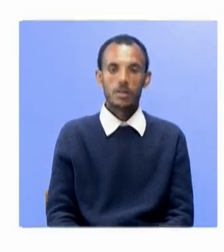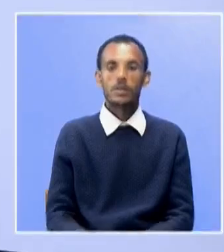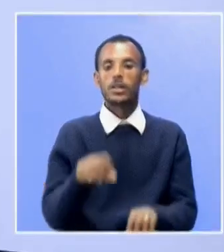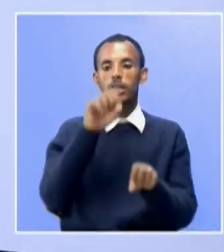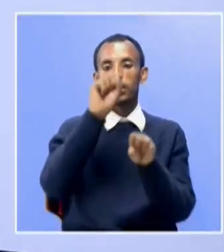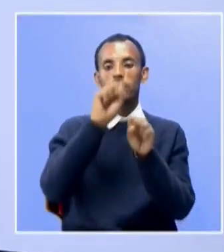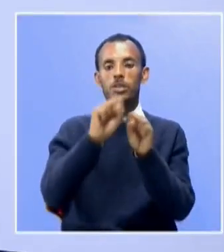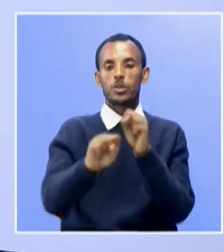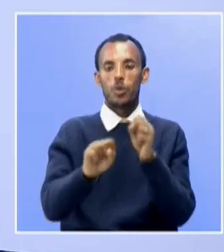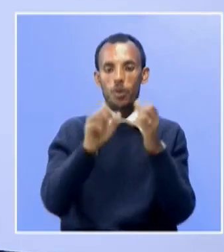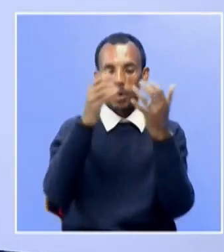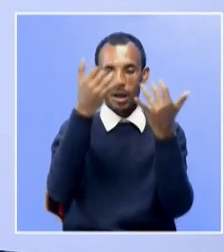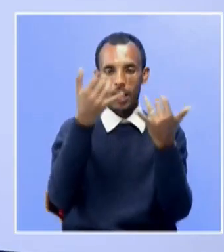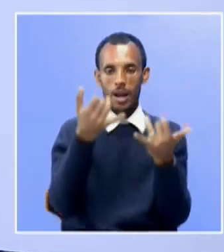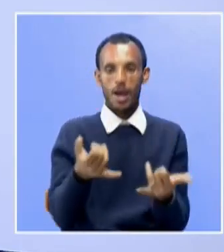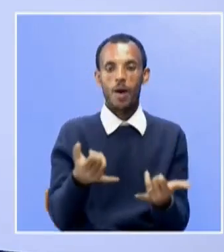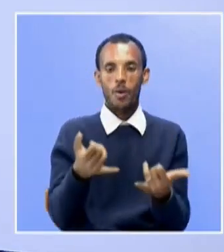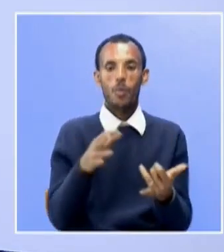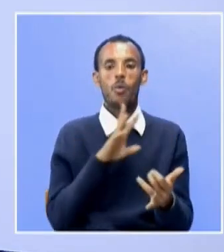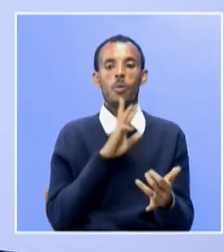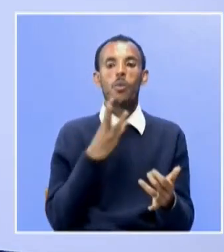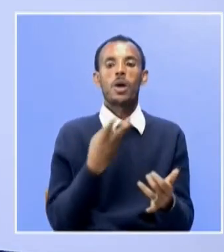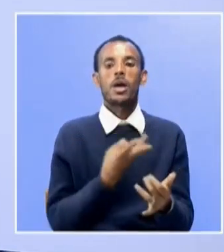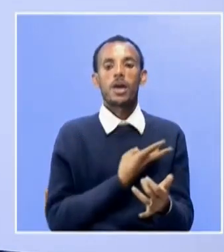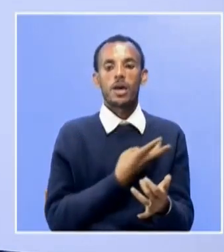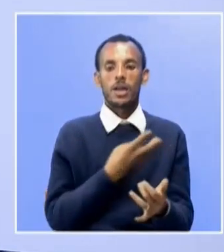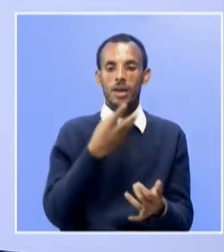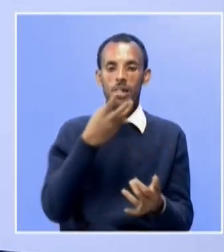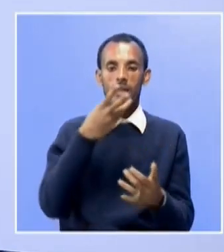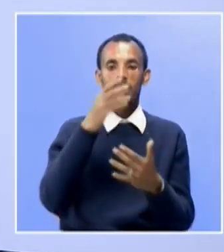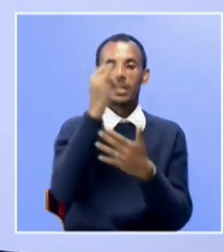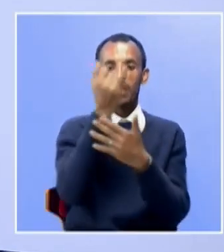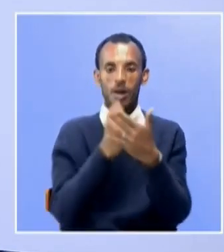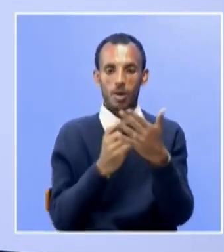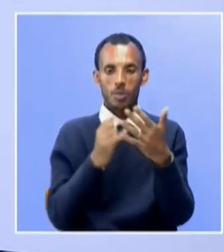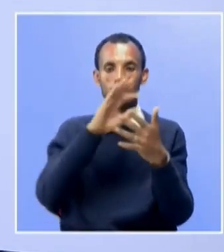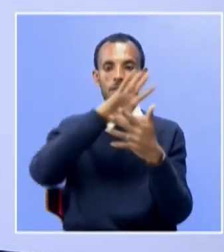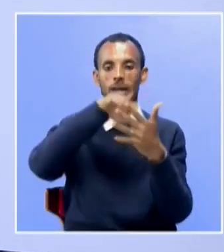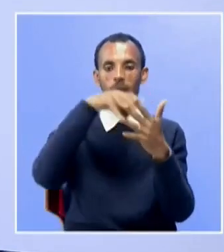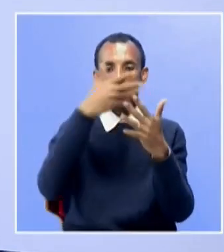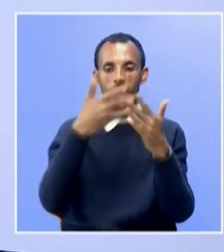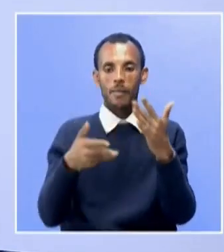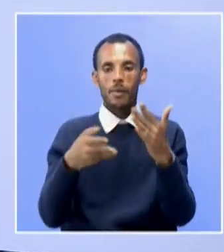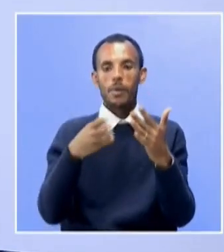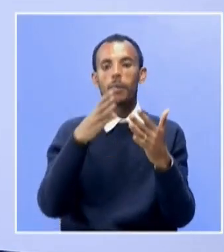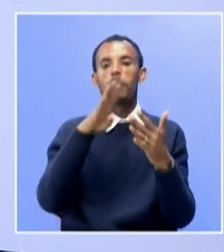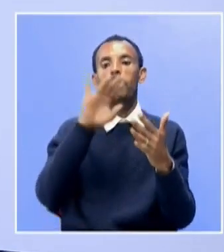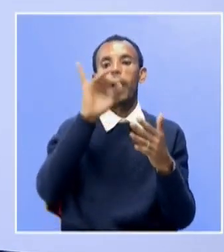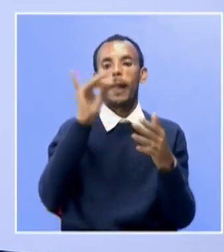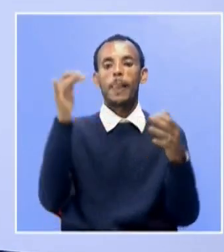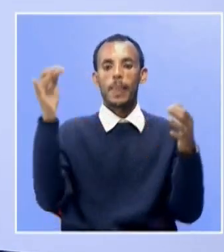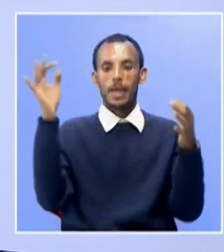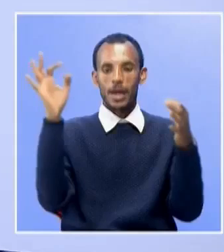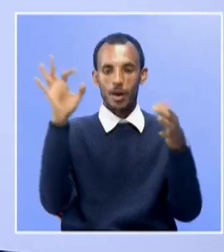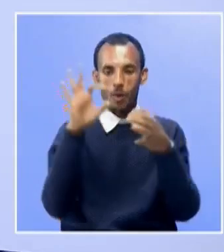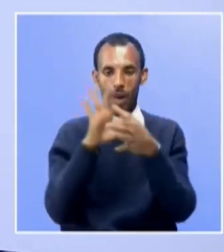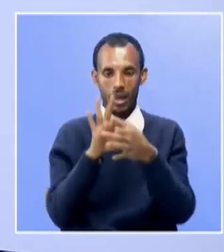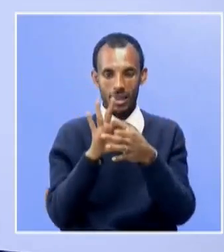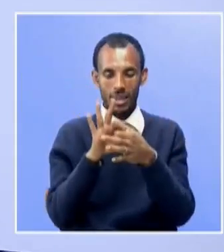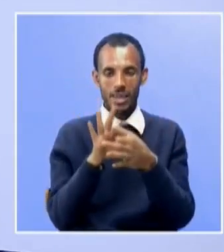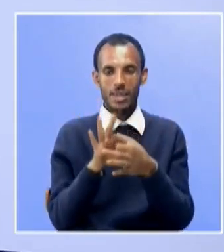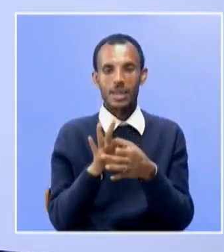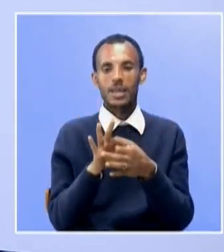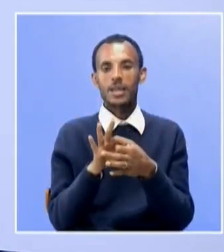so now we'll just sketch the graph by connecting. We'll just draw a smooth